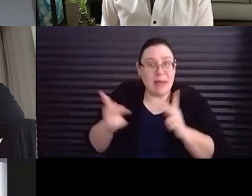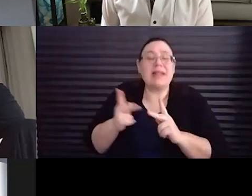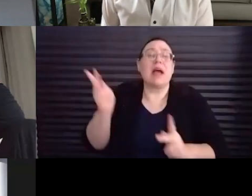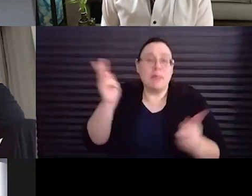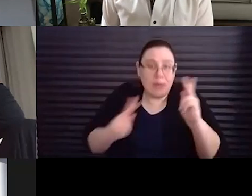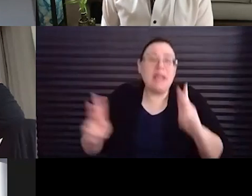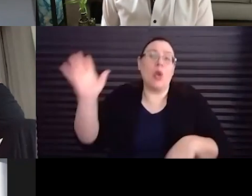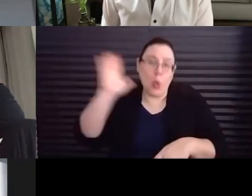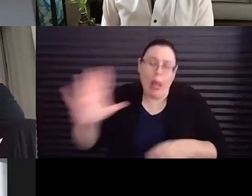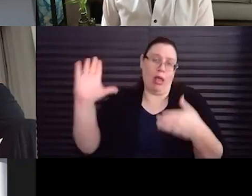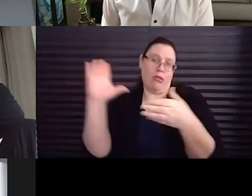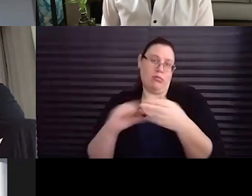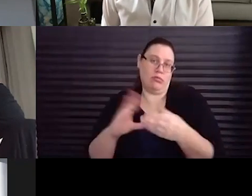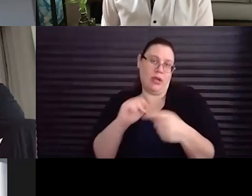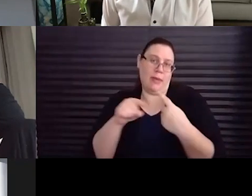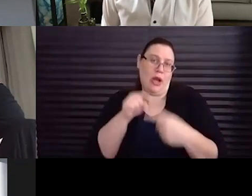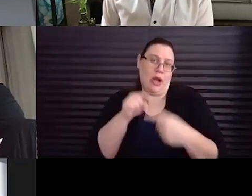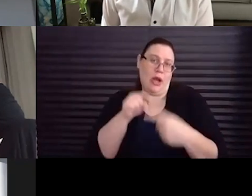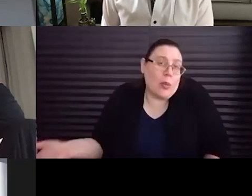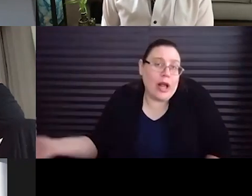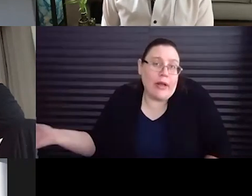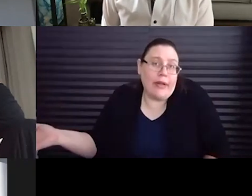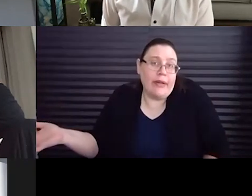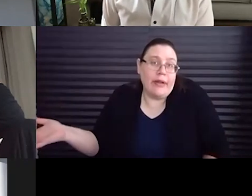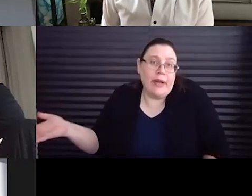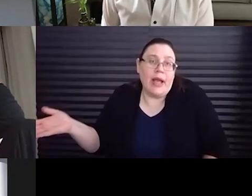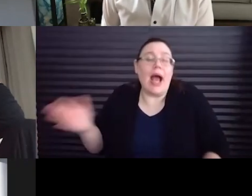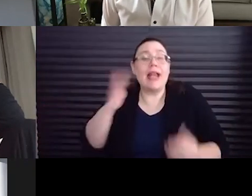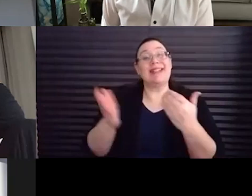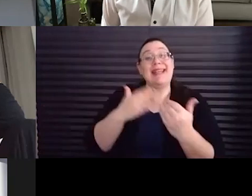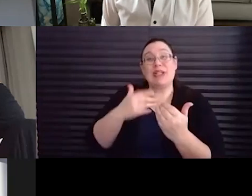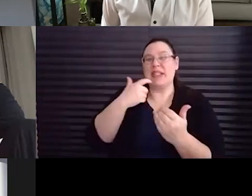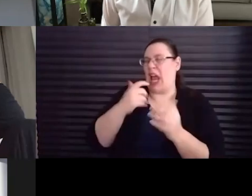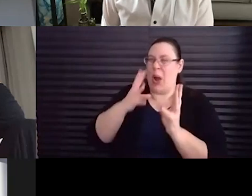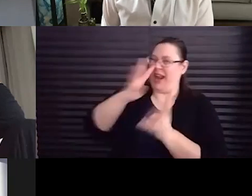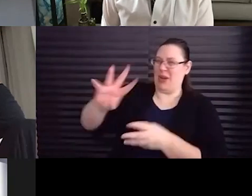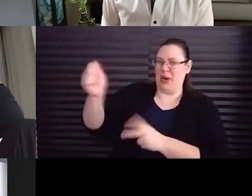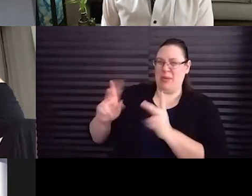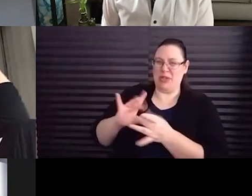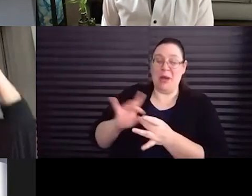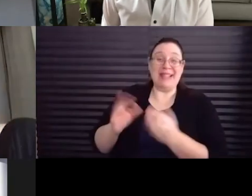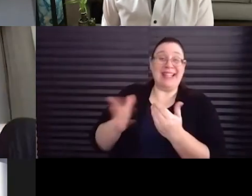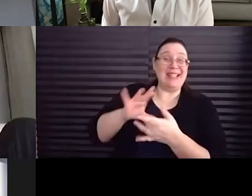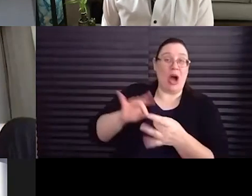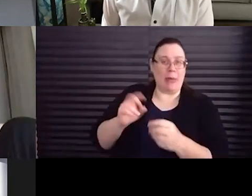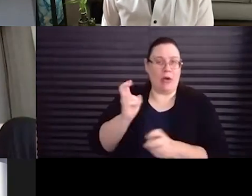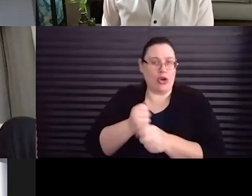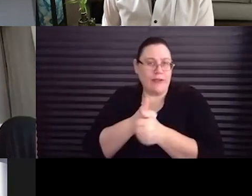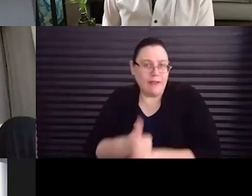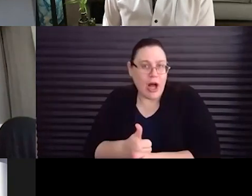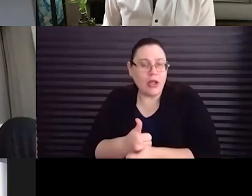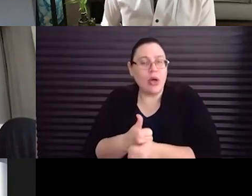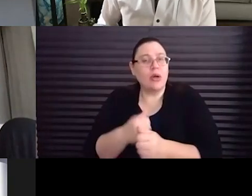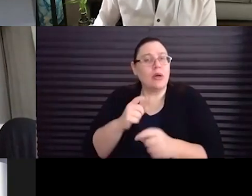and opinions of you. I think it's easier said than done to say, hey, don't worry about what other people think. That is something that we all just kind of have a natural